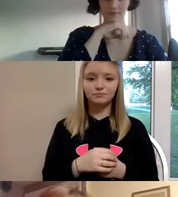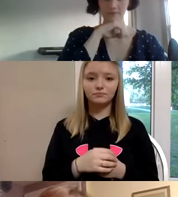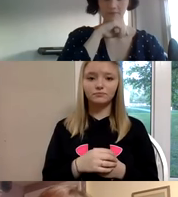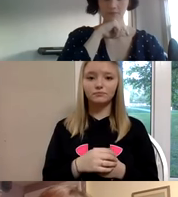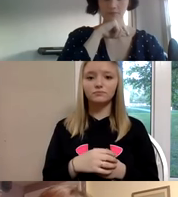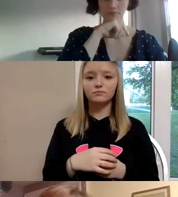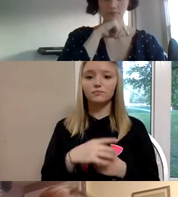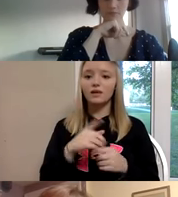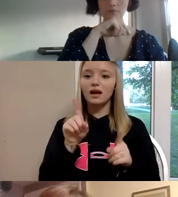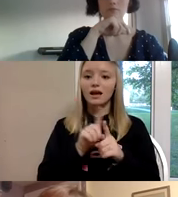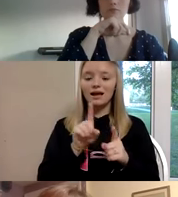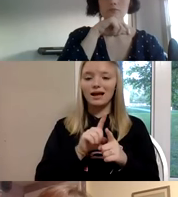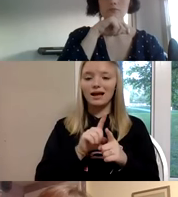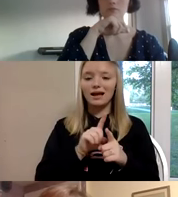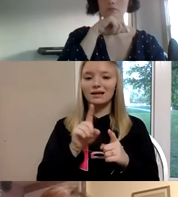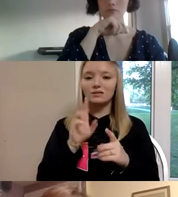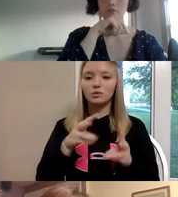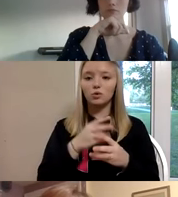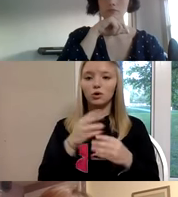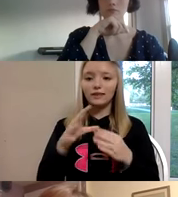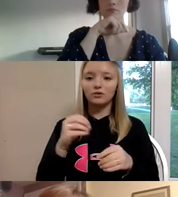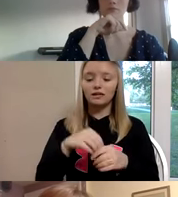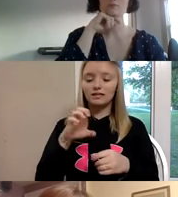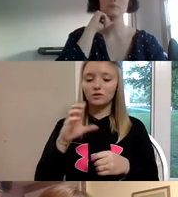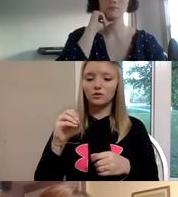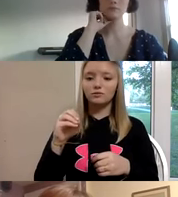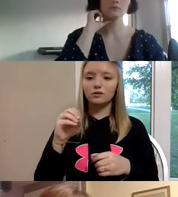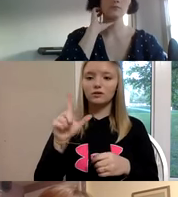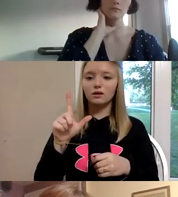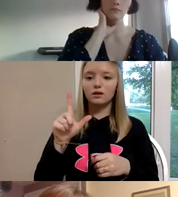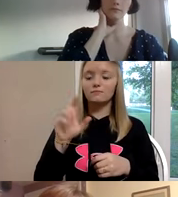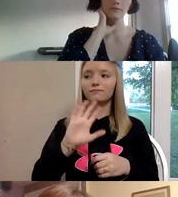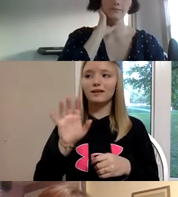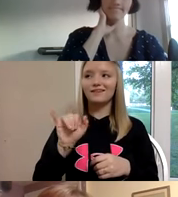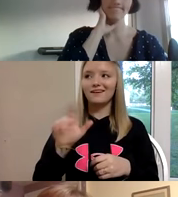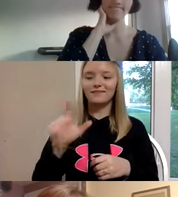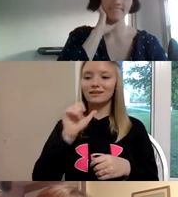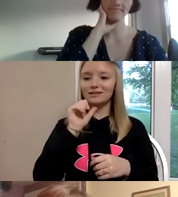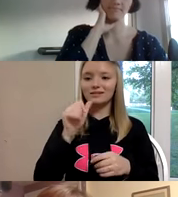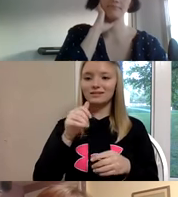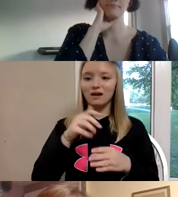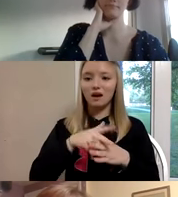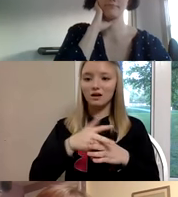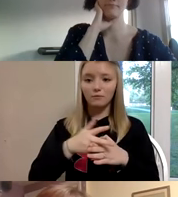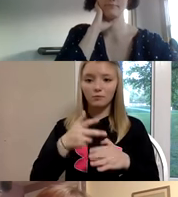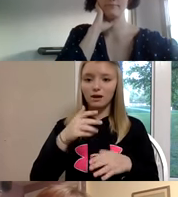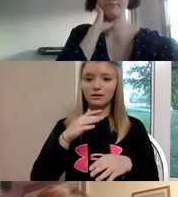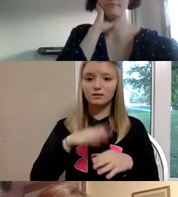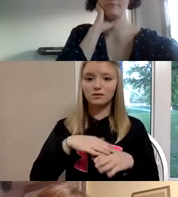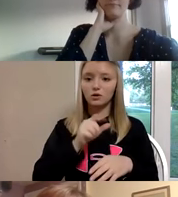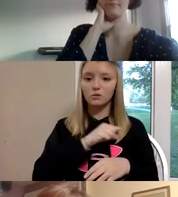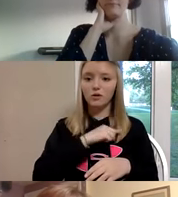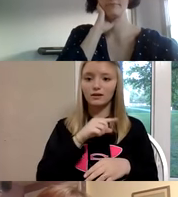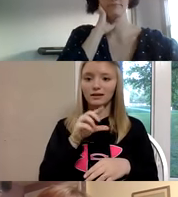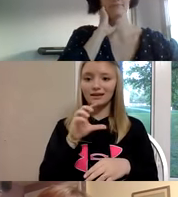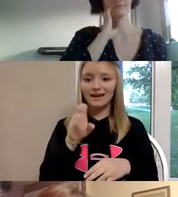in essential oils, Young Living does not compromise on quality, ever. And never, ever, never. Seed